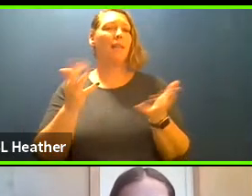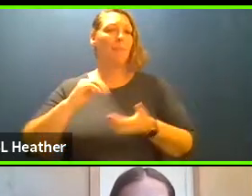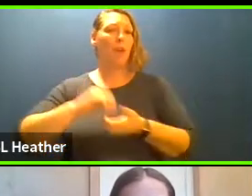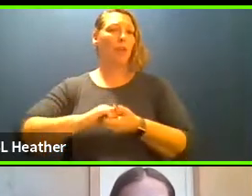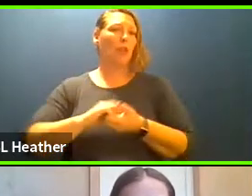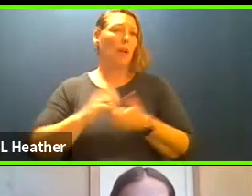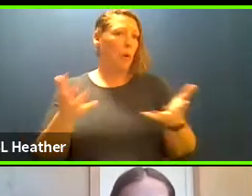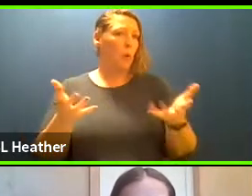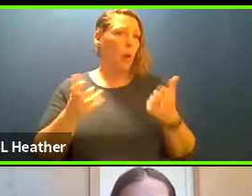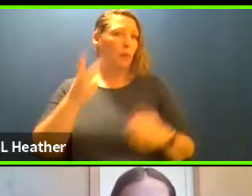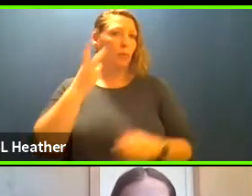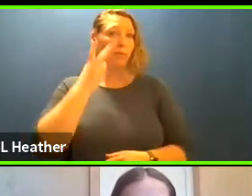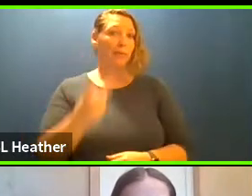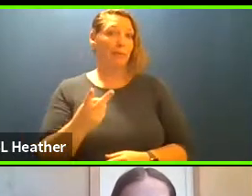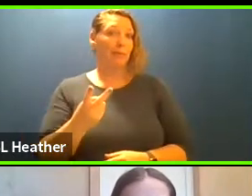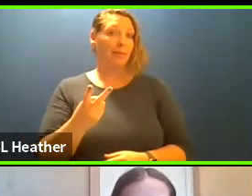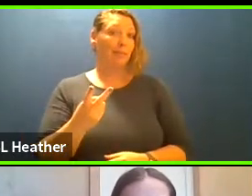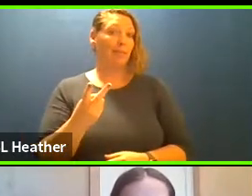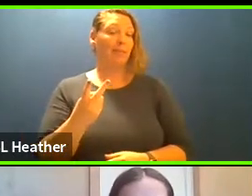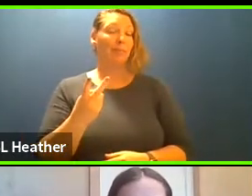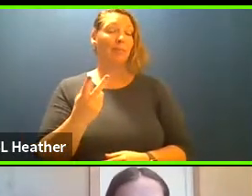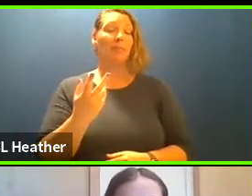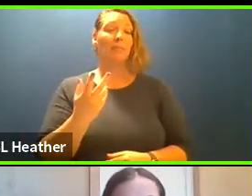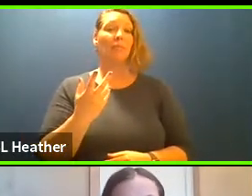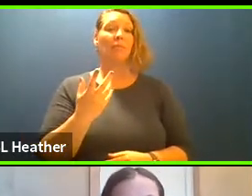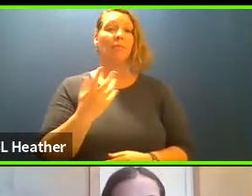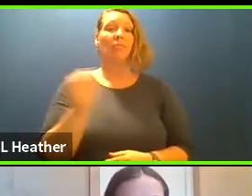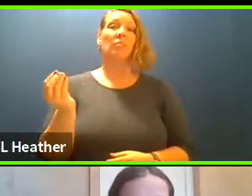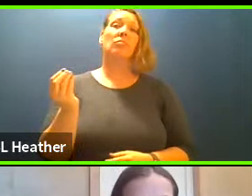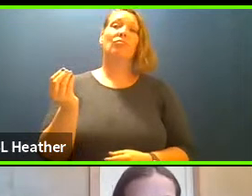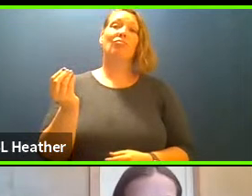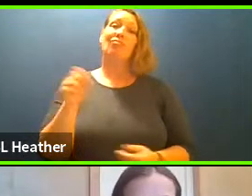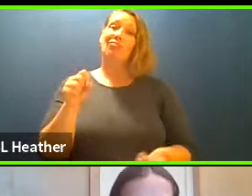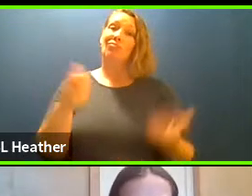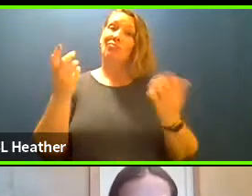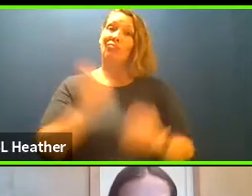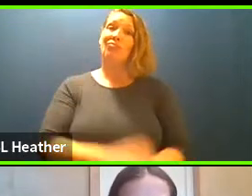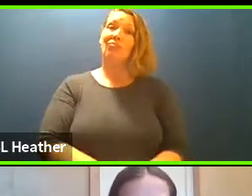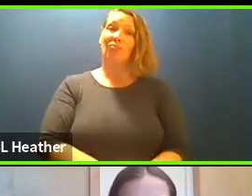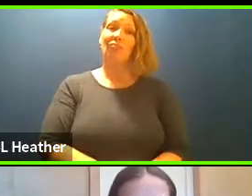partnerships would you like to see? And yeah.